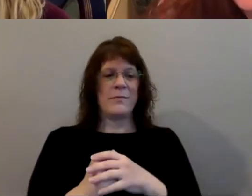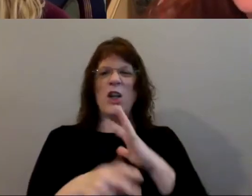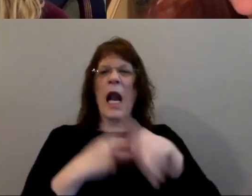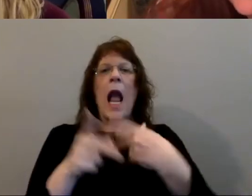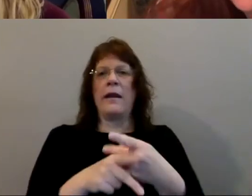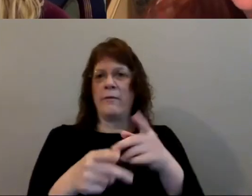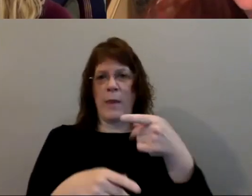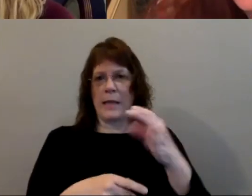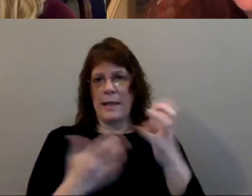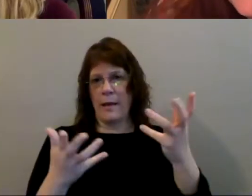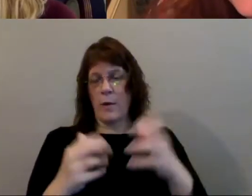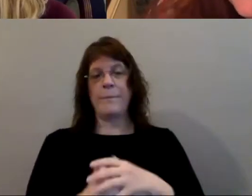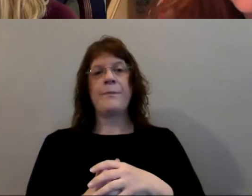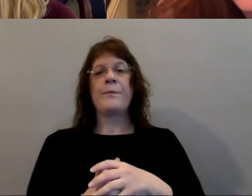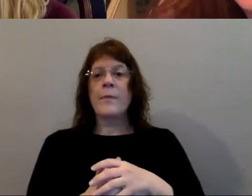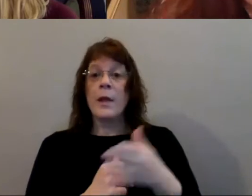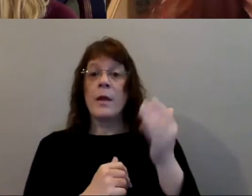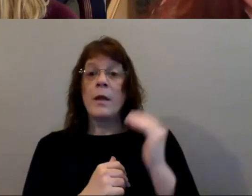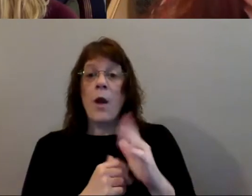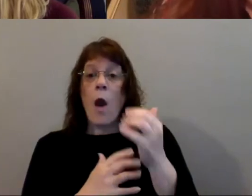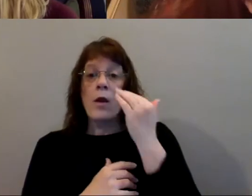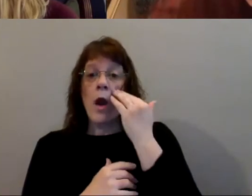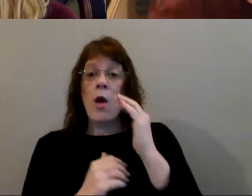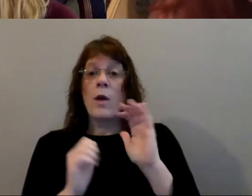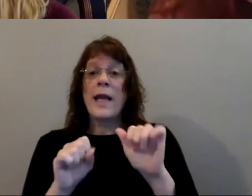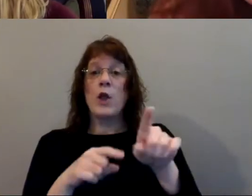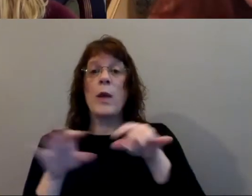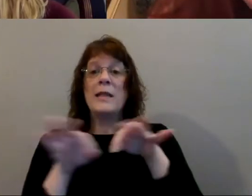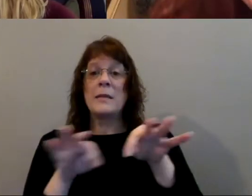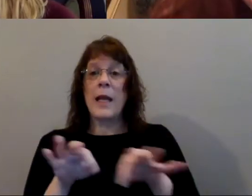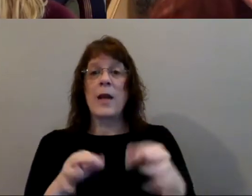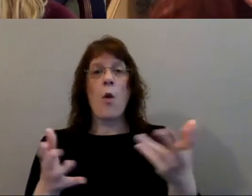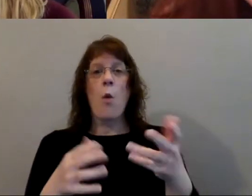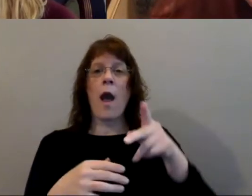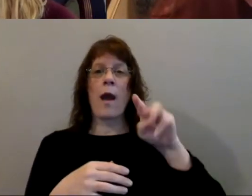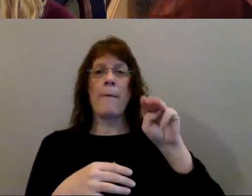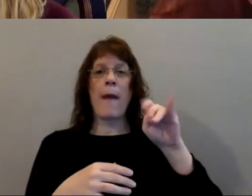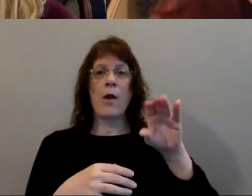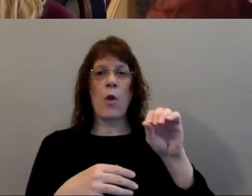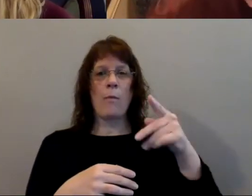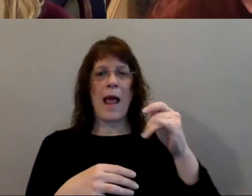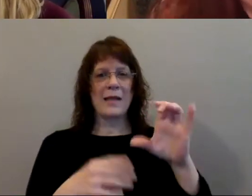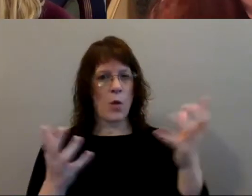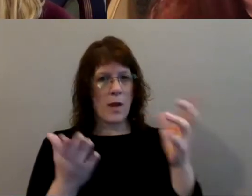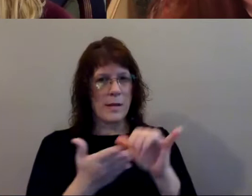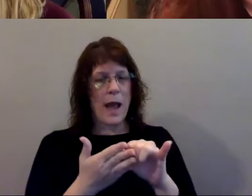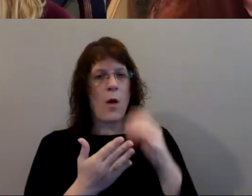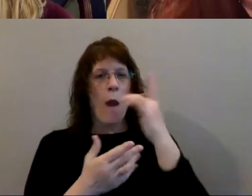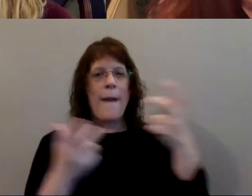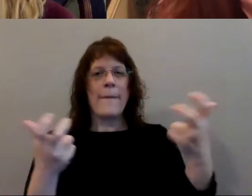cool. Jesse would like to know, could you explain what microplastic is and why it's such a big